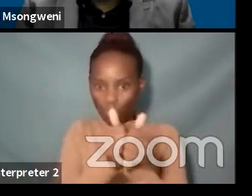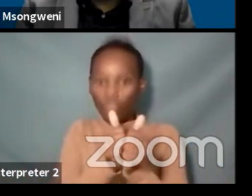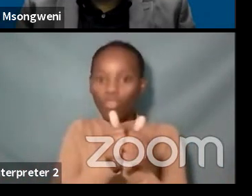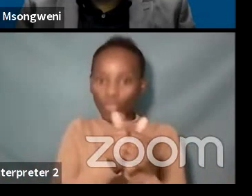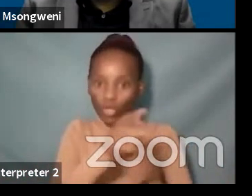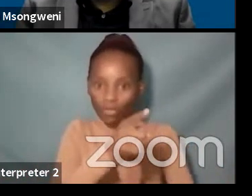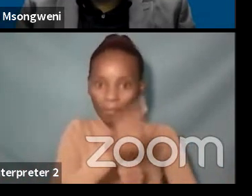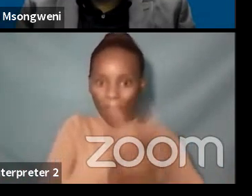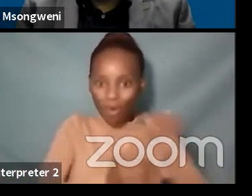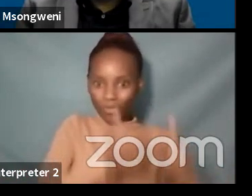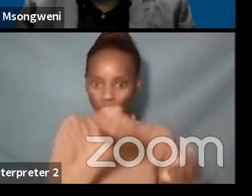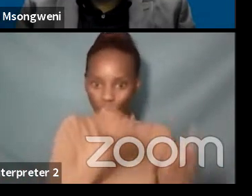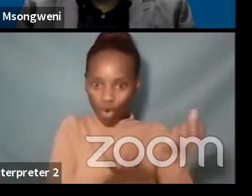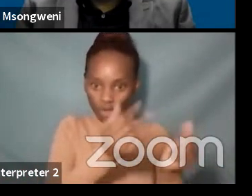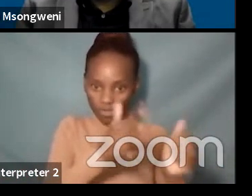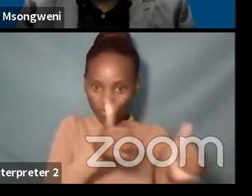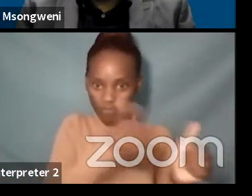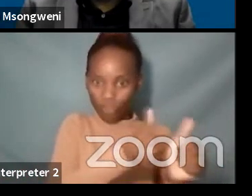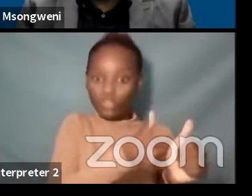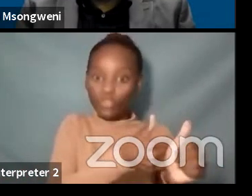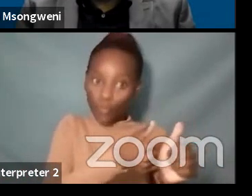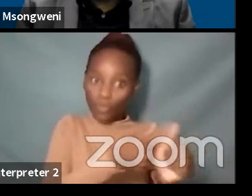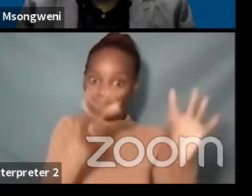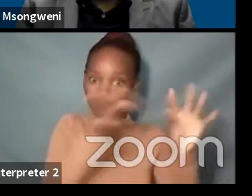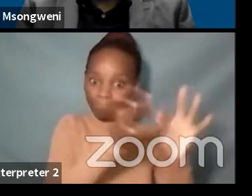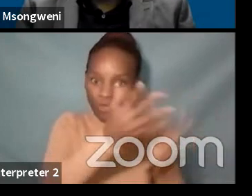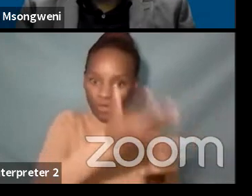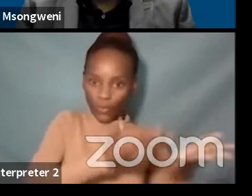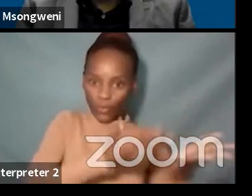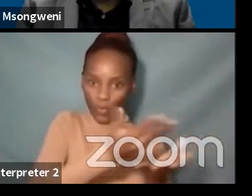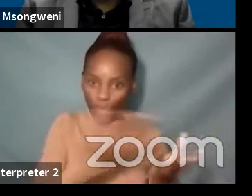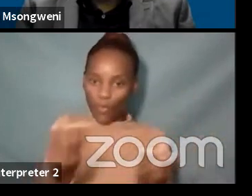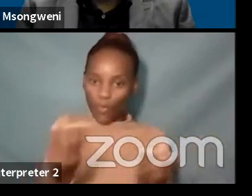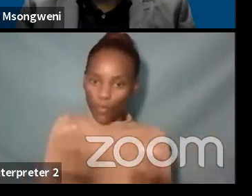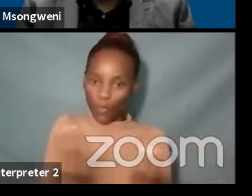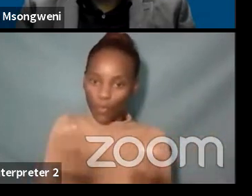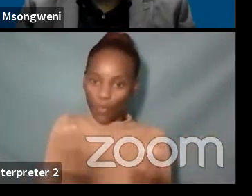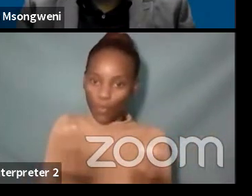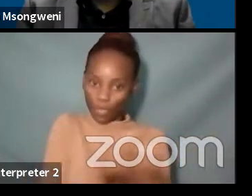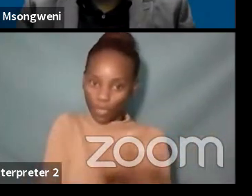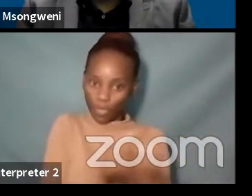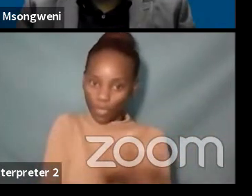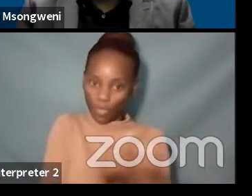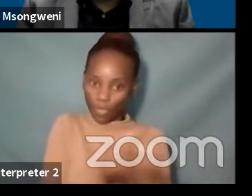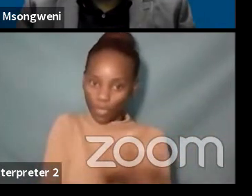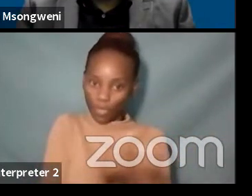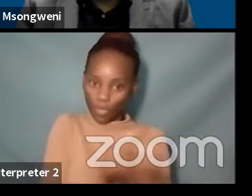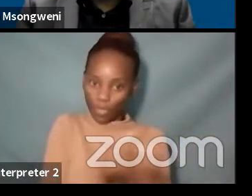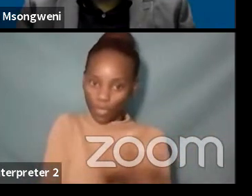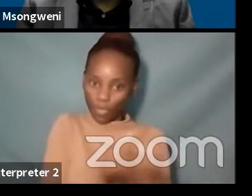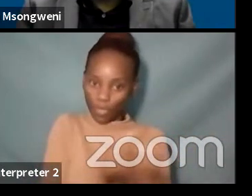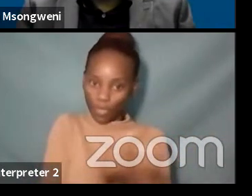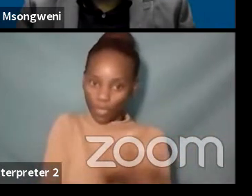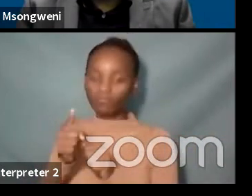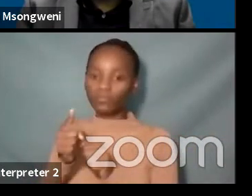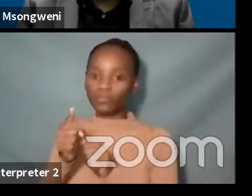them. And it's also critical to understand that these cases are dependent on the nature and the extent of